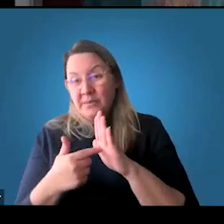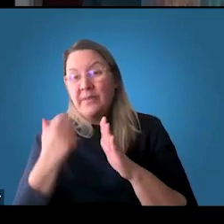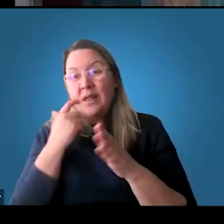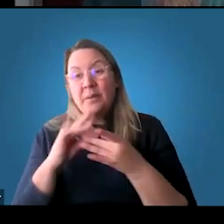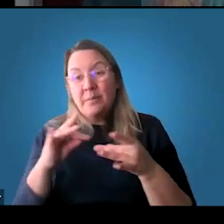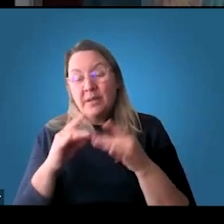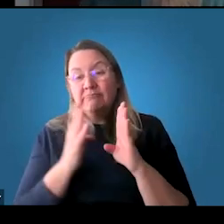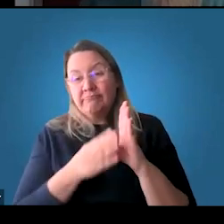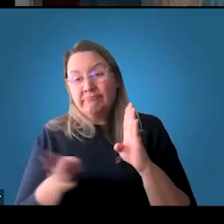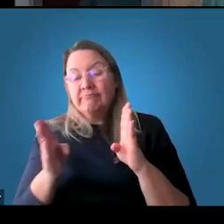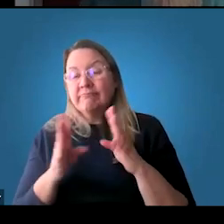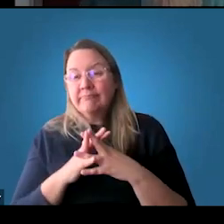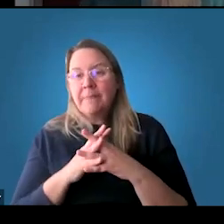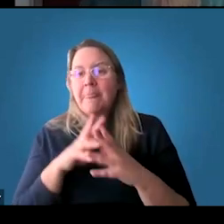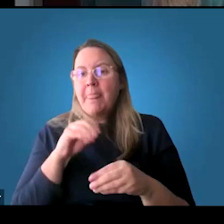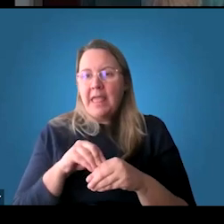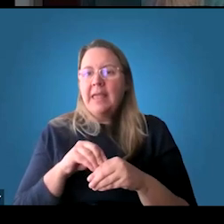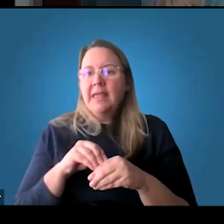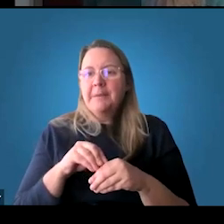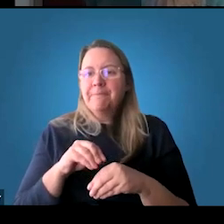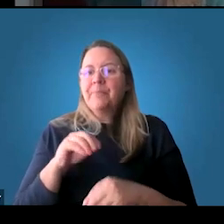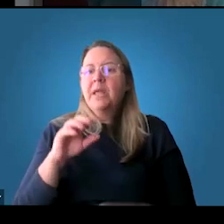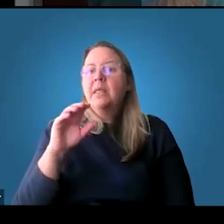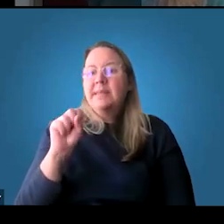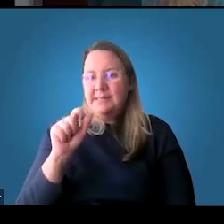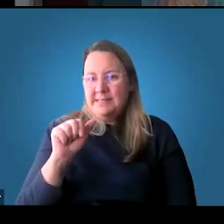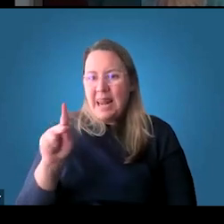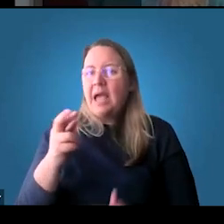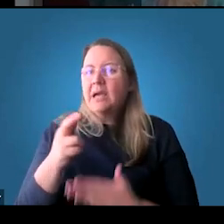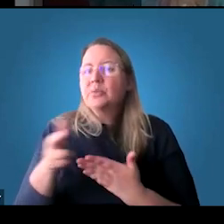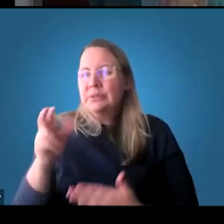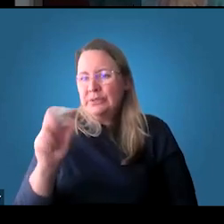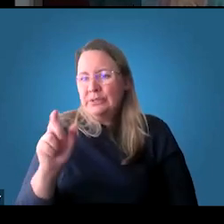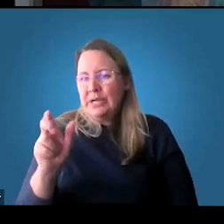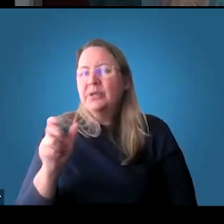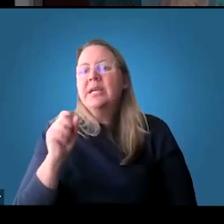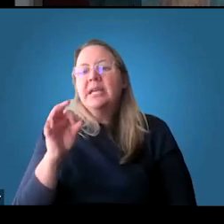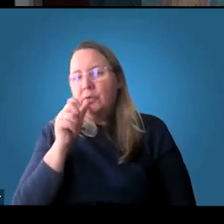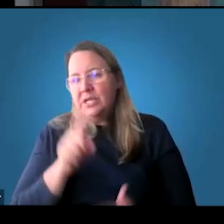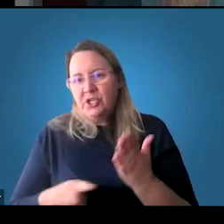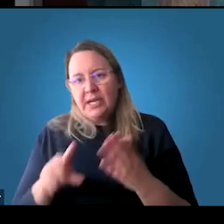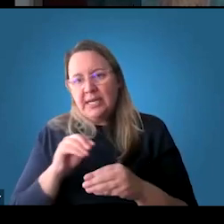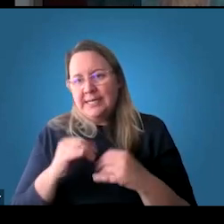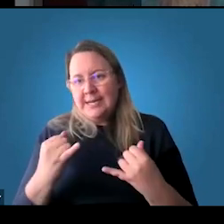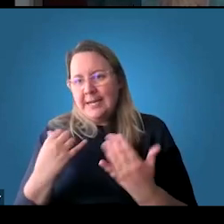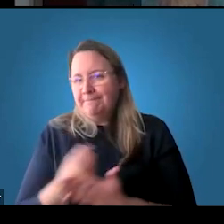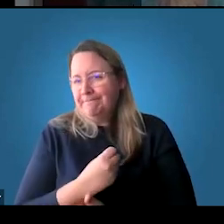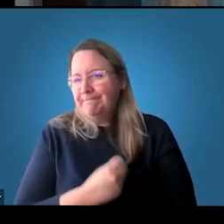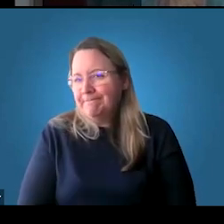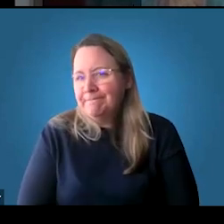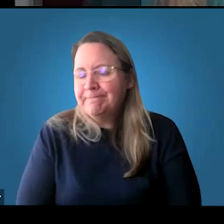mentioned throughout this webinar in the ComNetwork Slack resources channel, just in case you didn't catch them in the chat as we were going